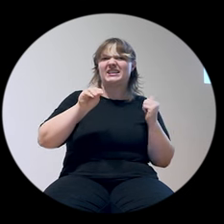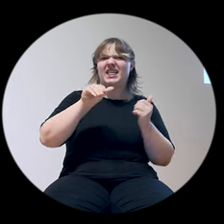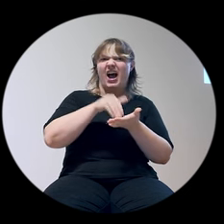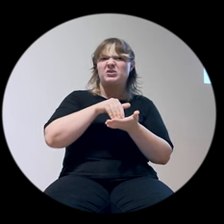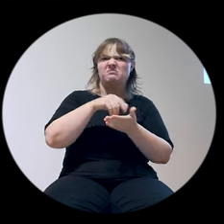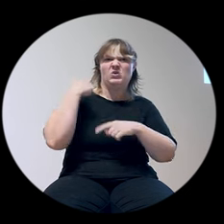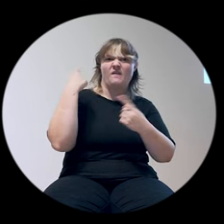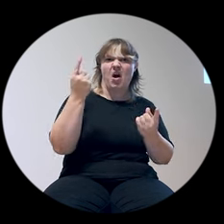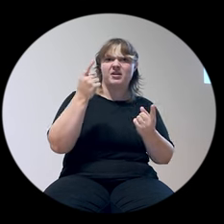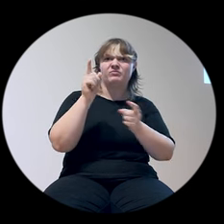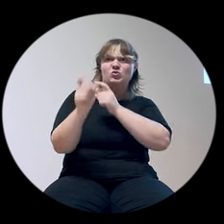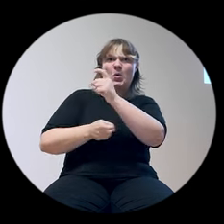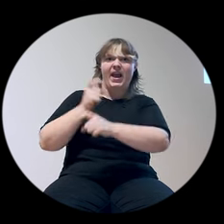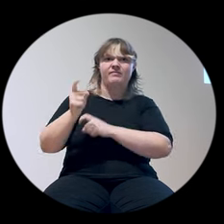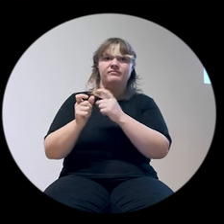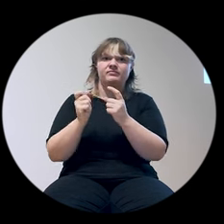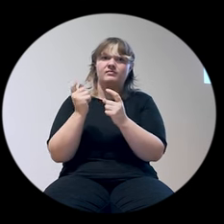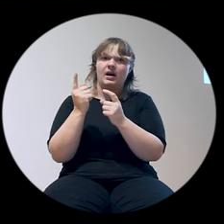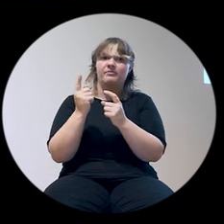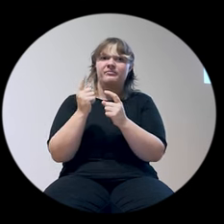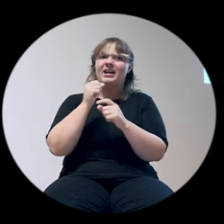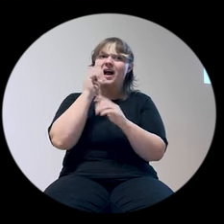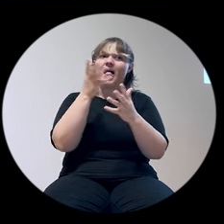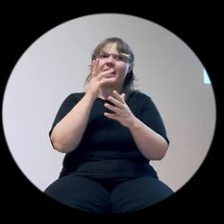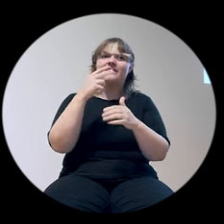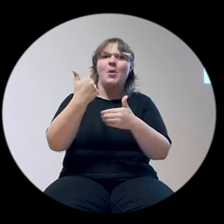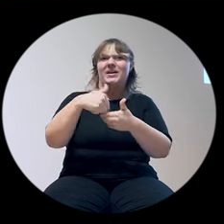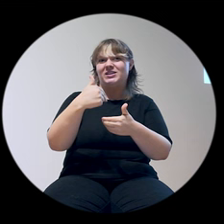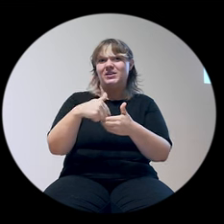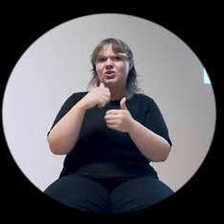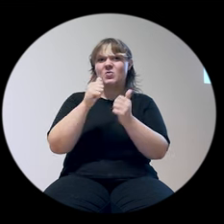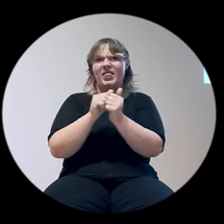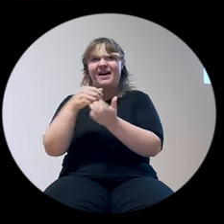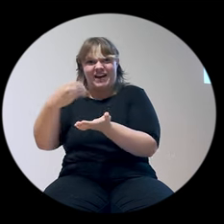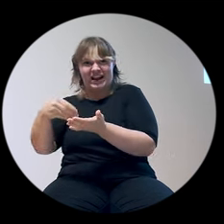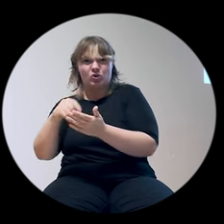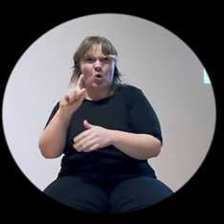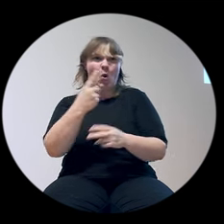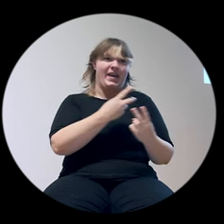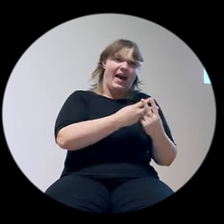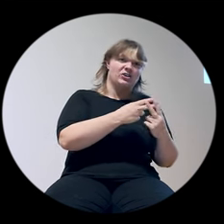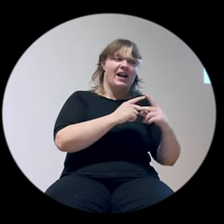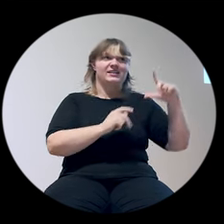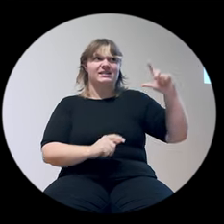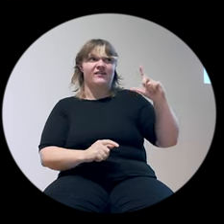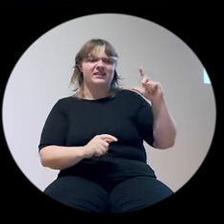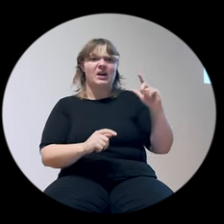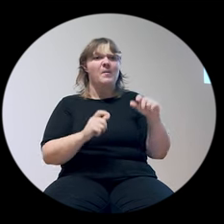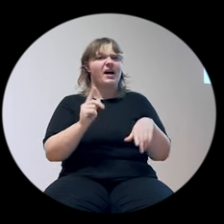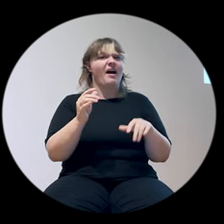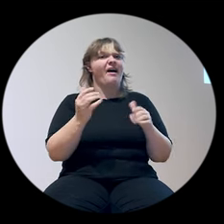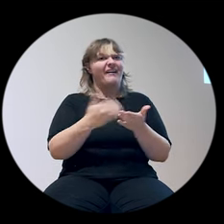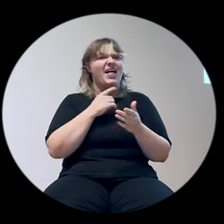so far, but there was little participation in this side of things, which again is as common